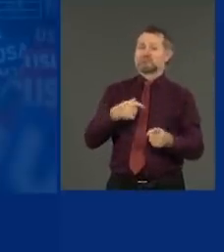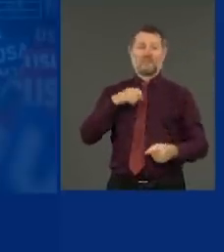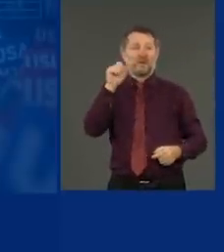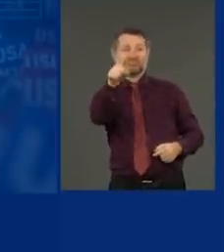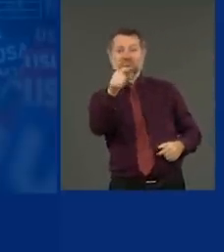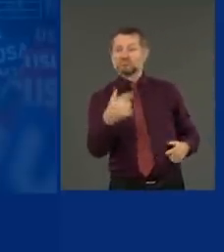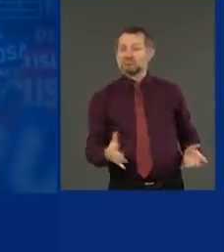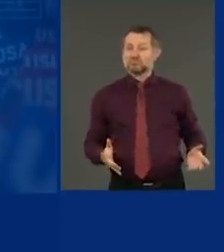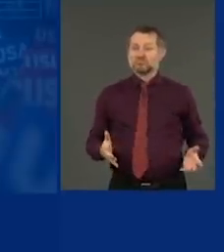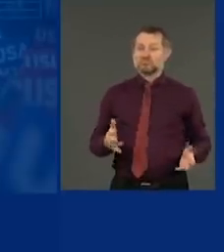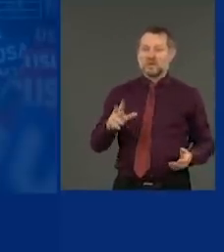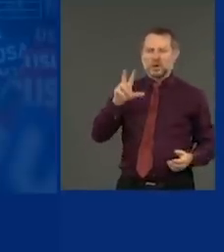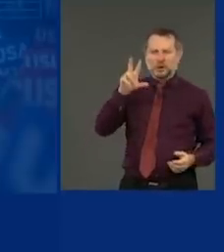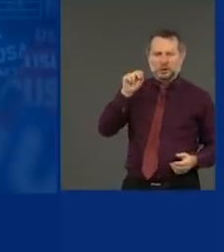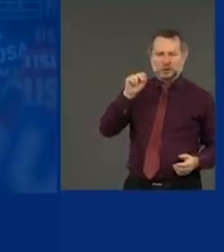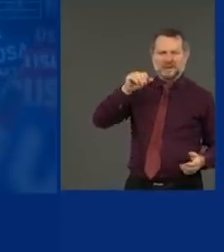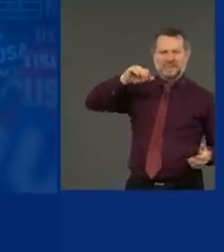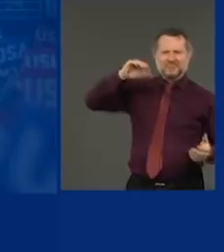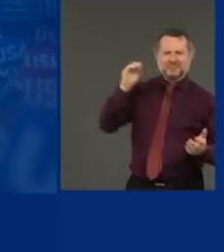30,000 people volunteered.